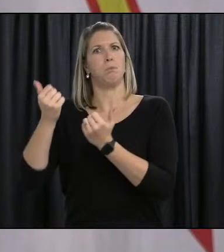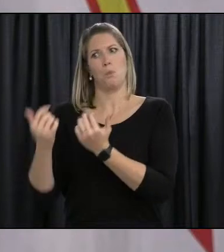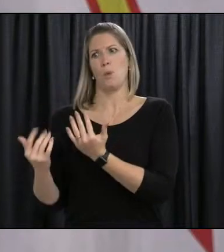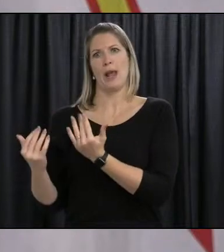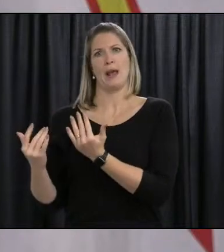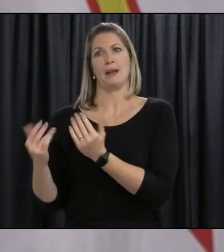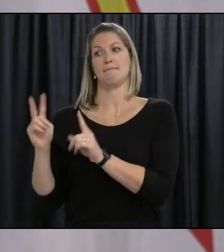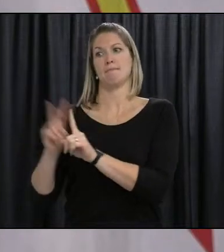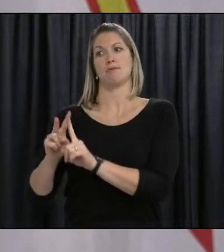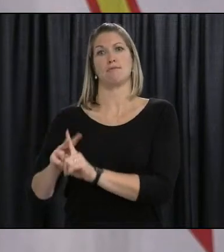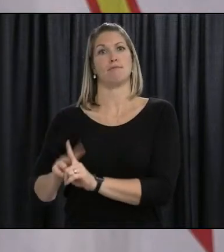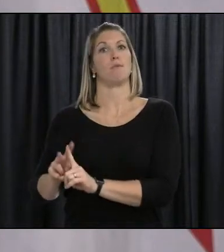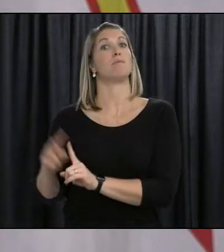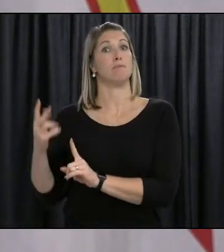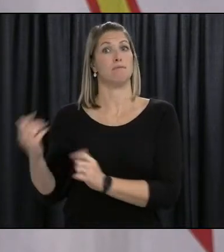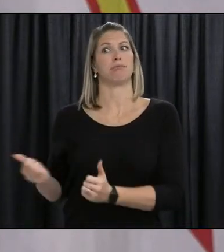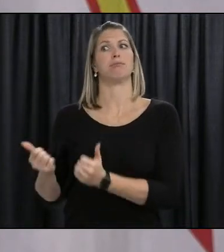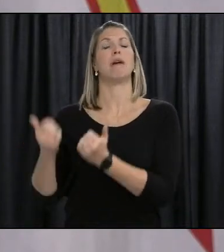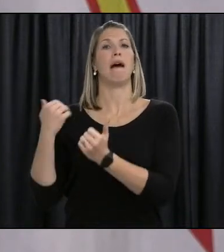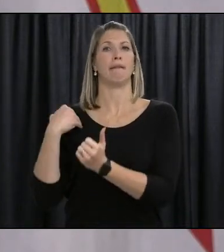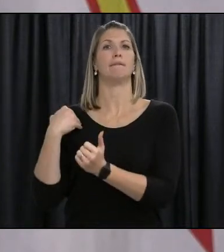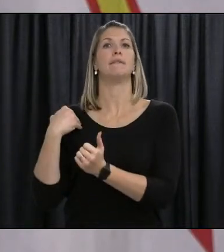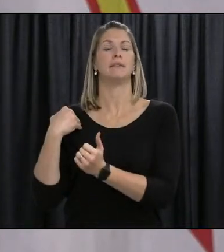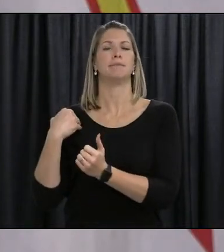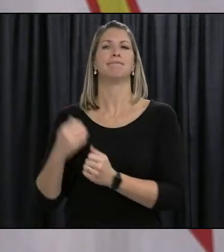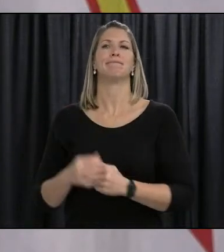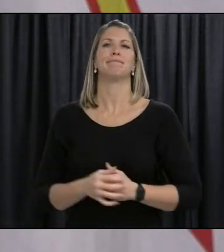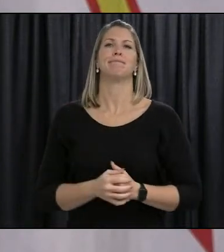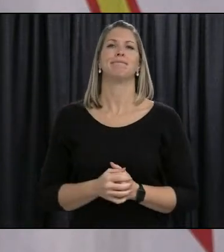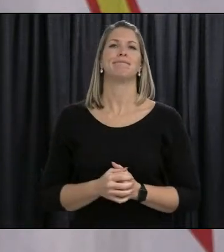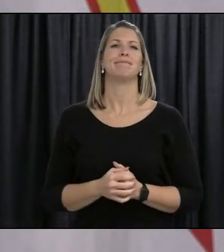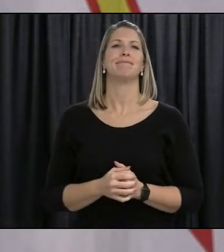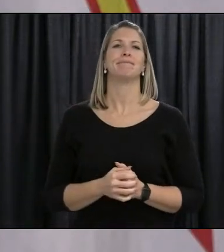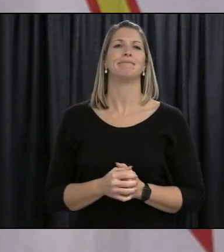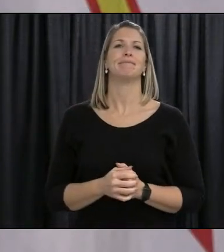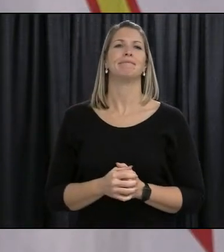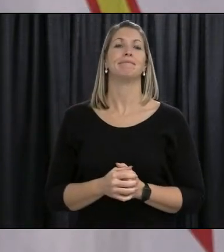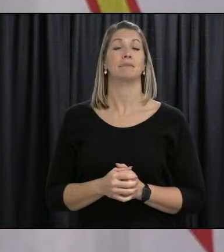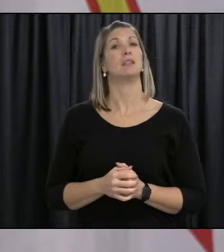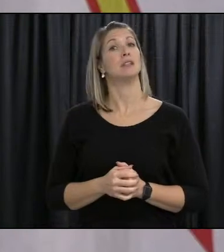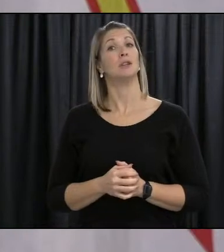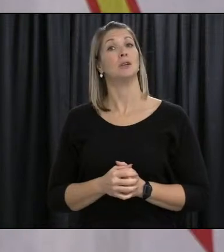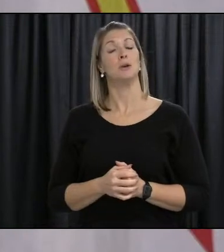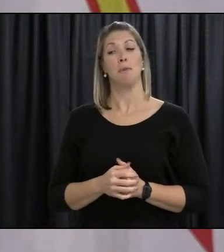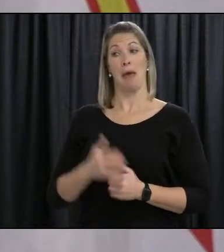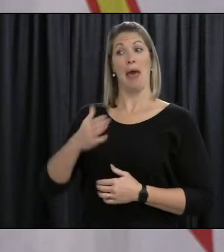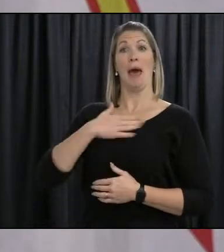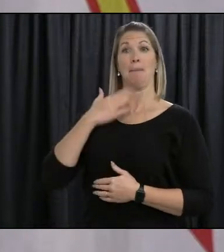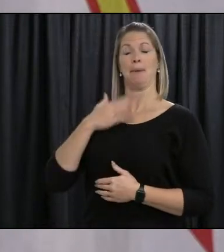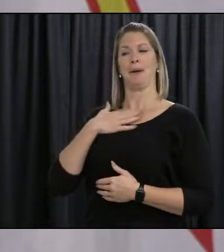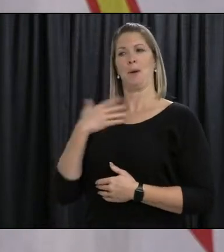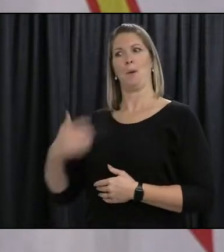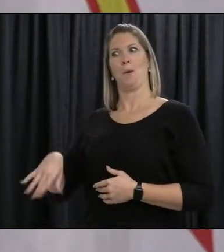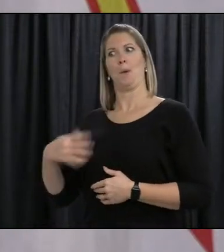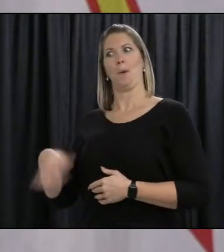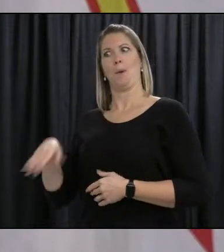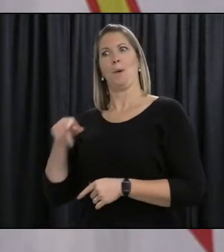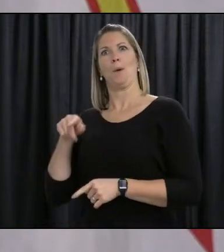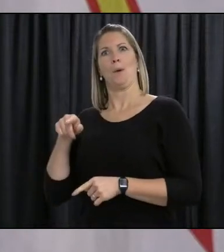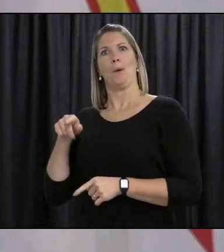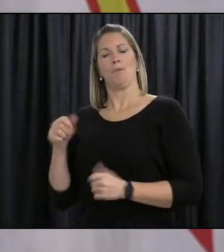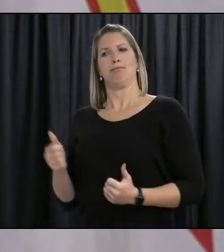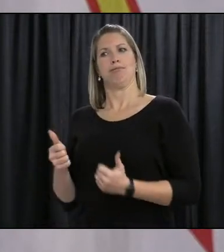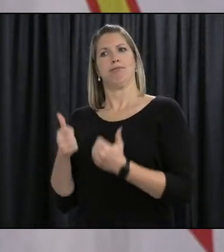people have appointments booked. We are very encouraged by this uptake, and it bodes well for reaching our target of 85%